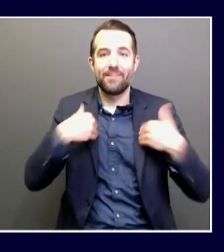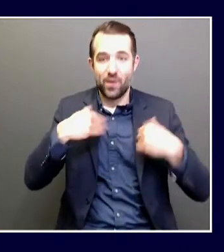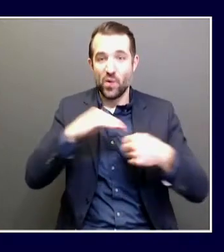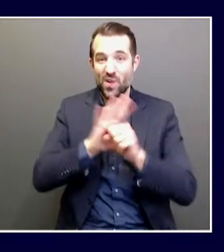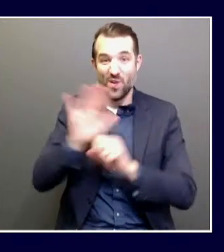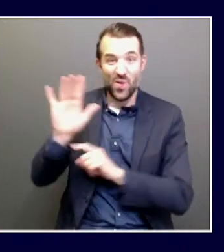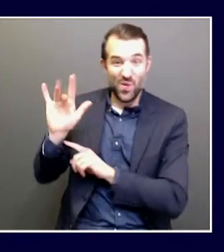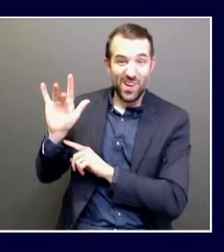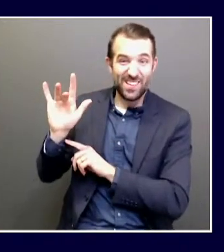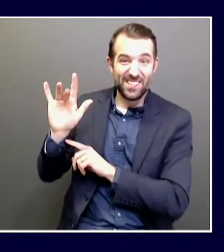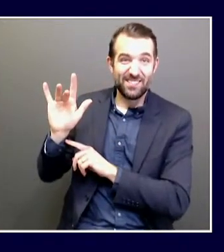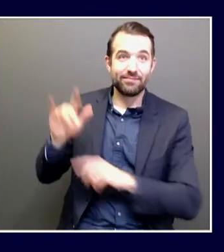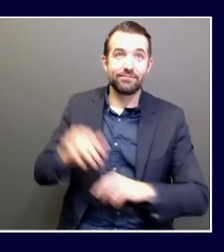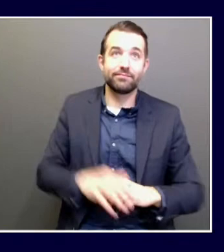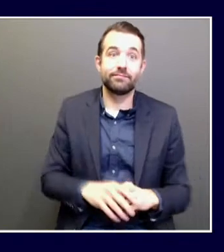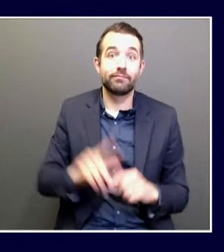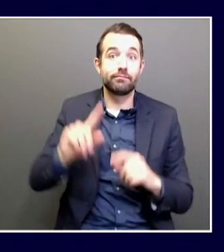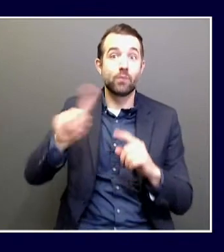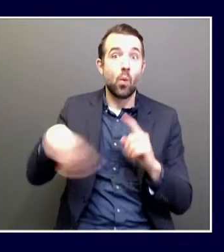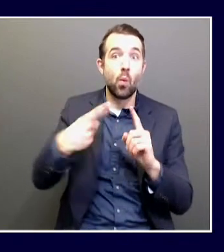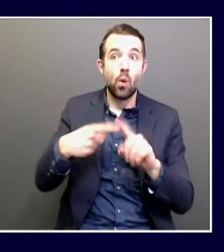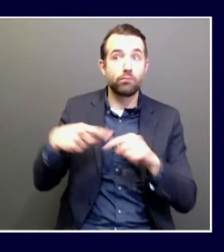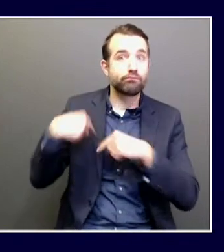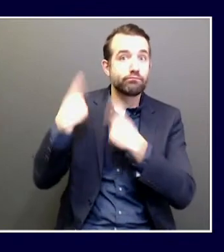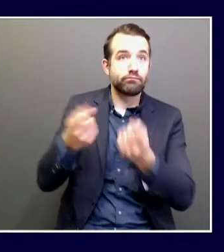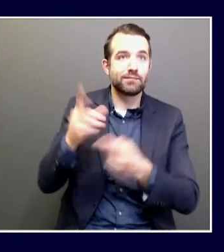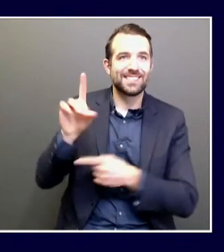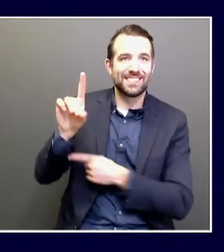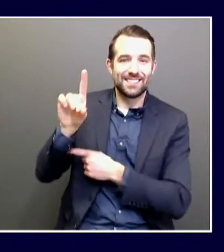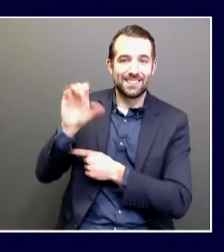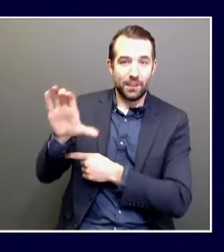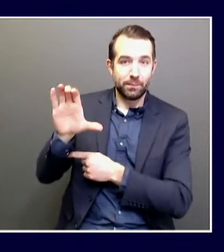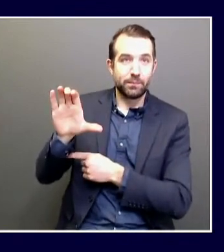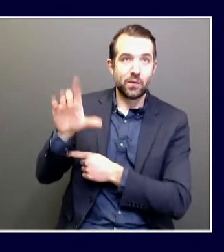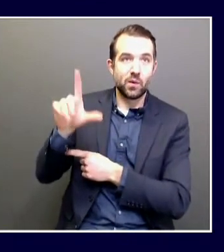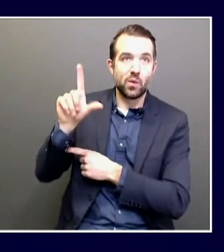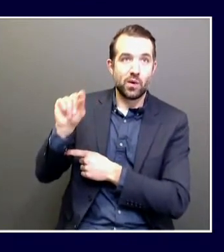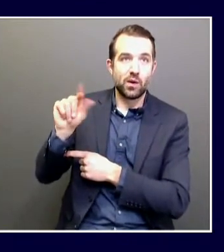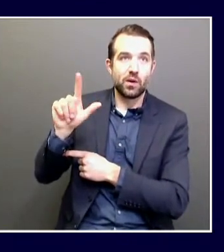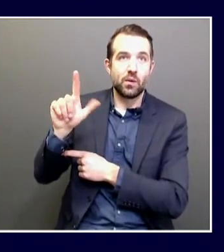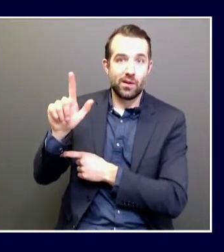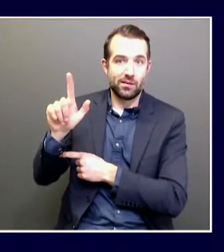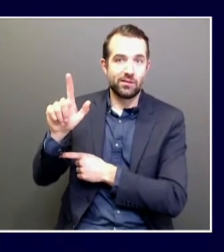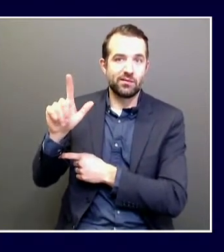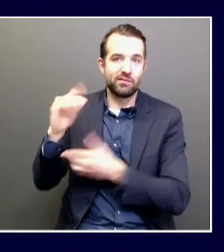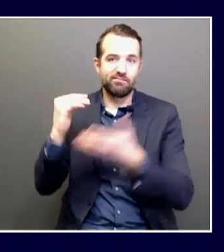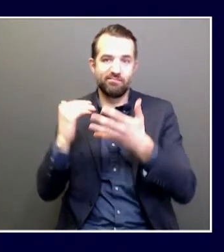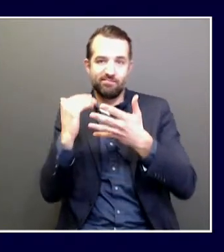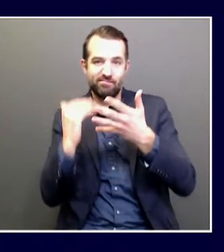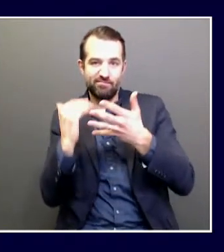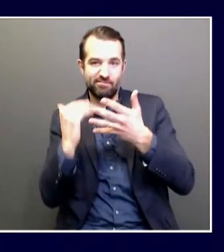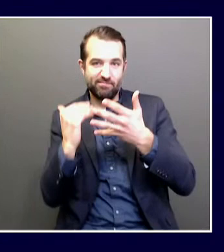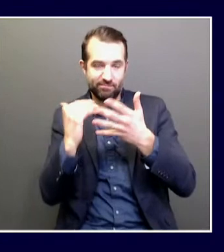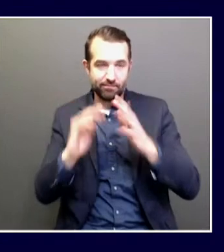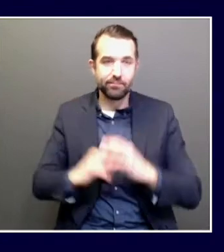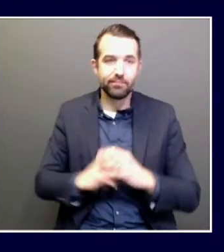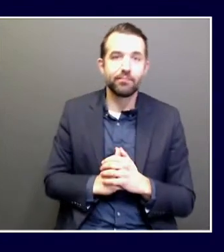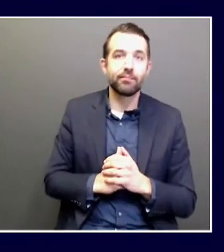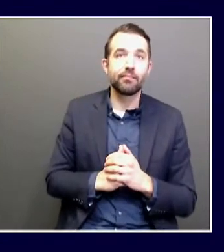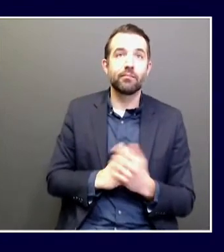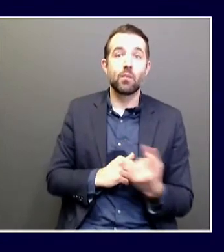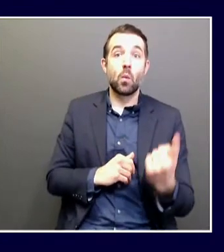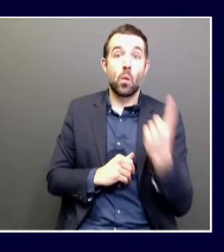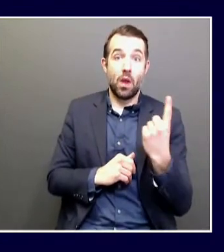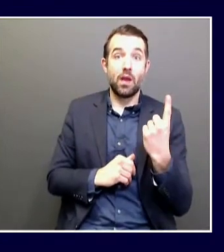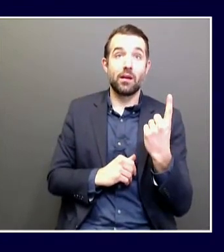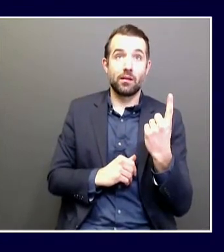the first half of December of 2021. These additional 26 deaths bring our total number of